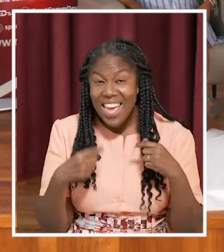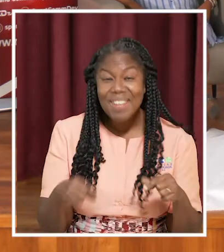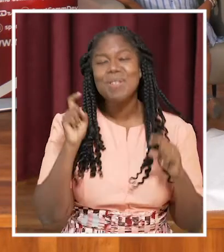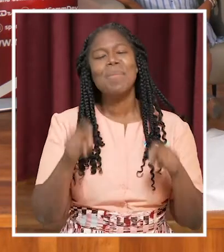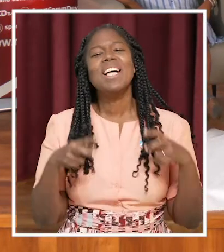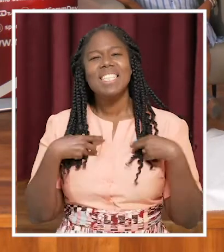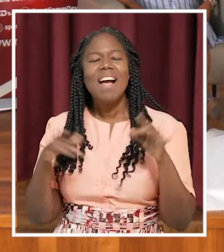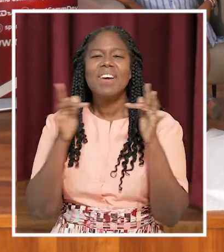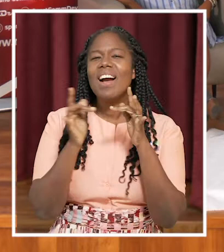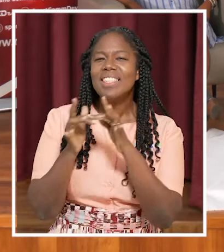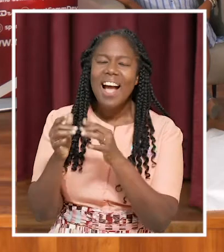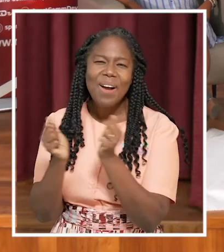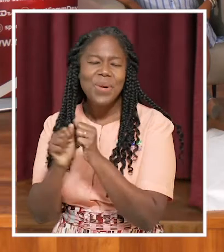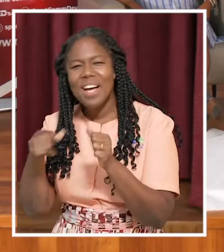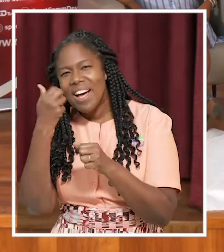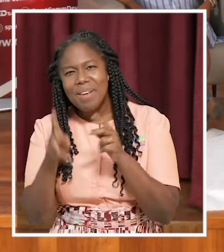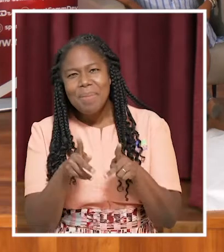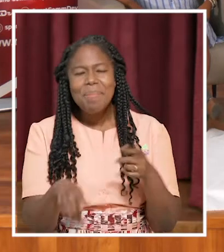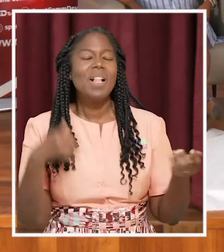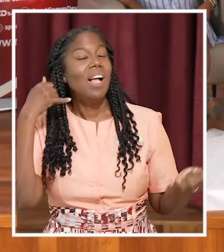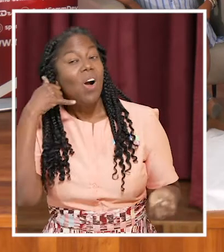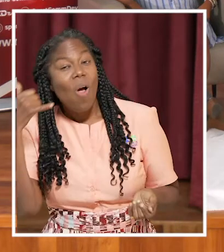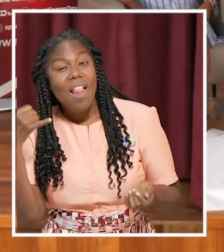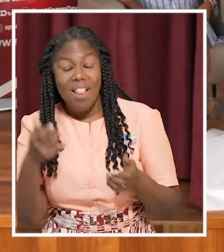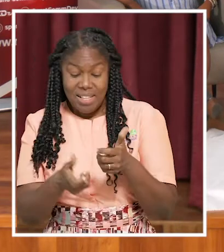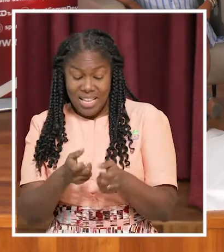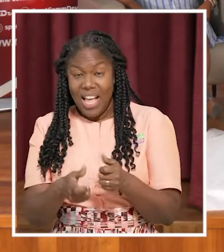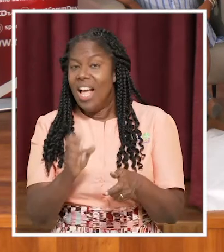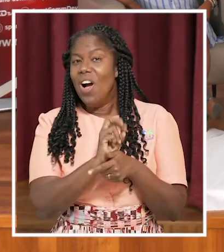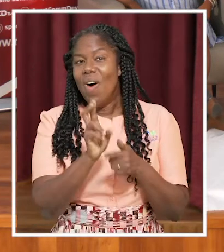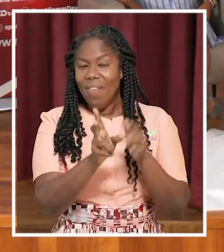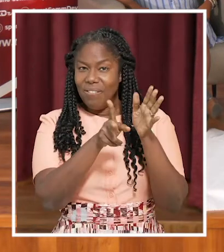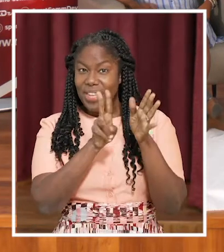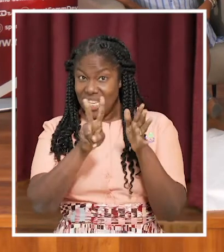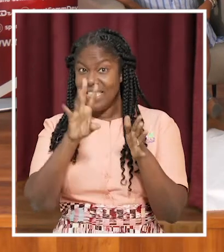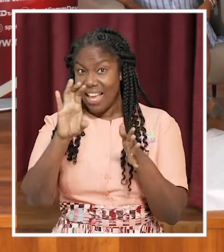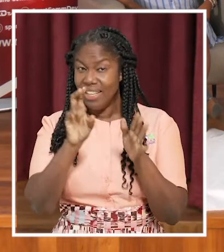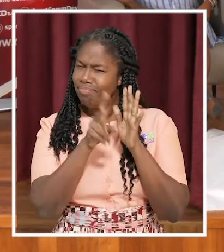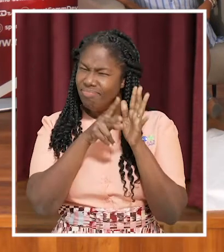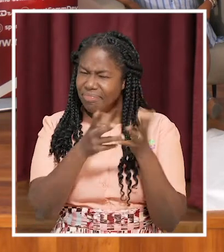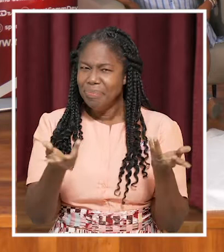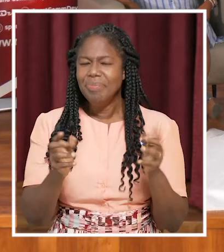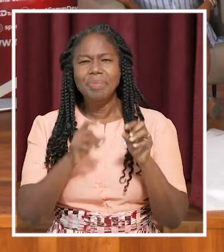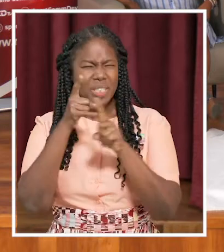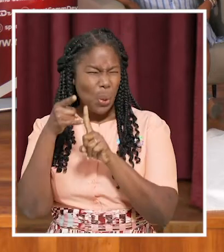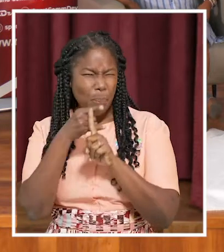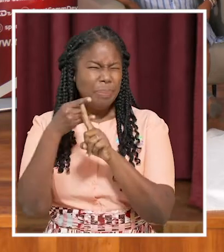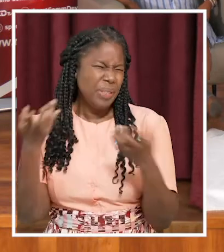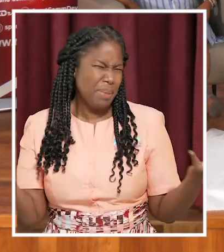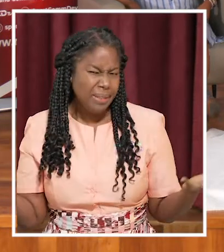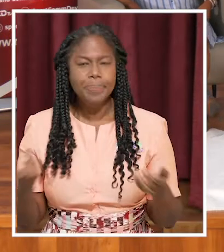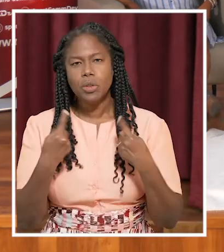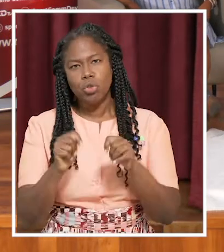by video chat, whether by phone, and you try to normalize a situation that is not normal